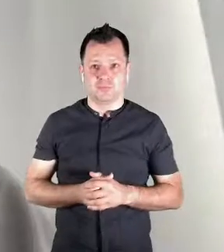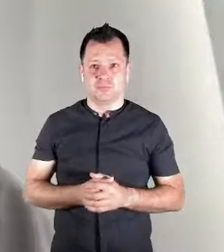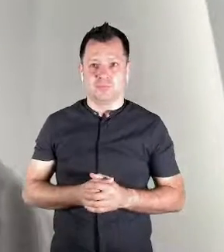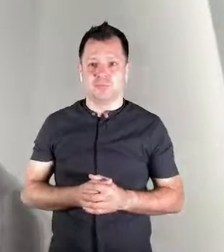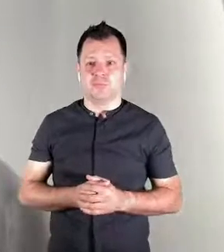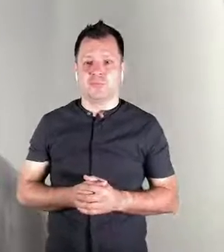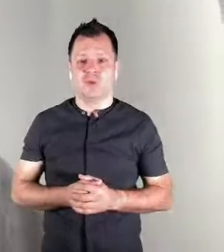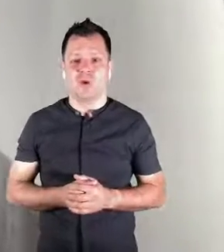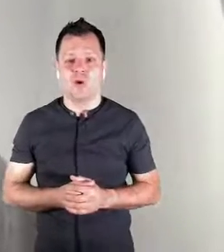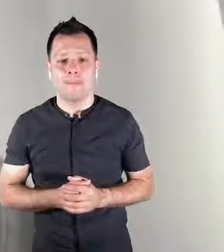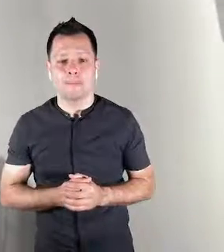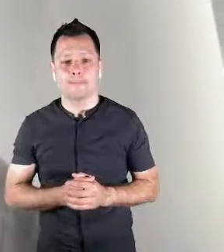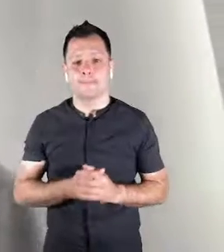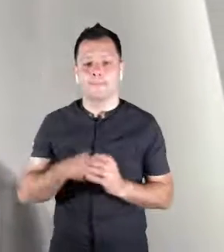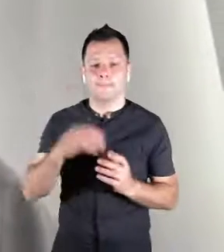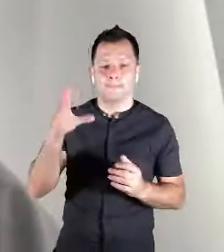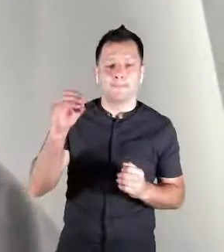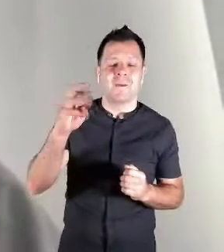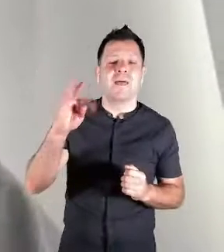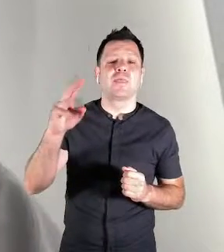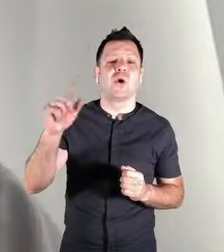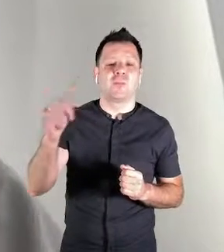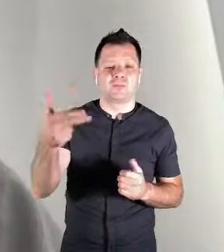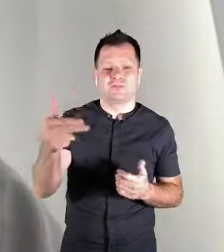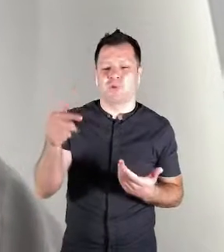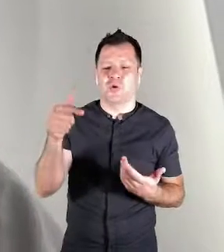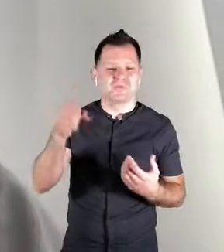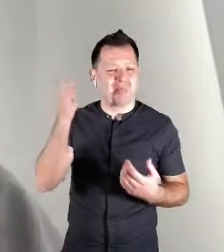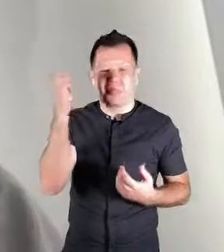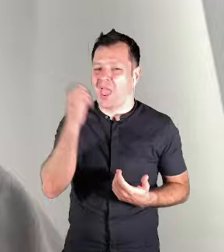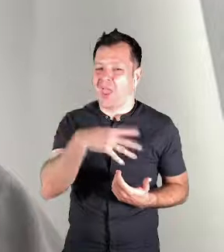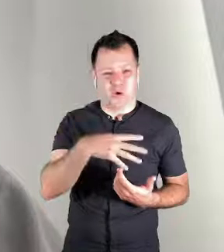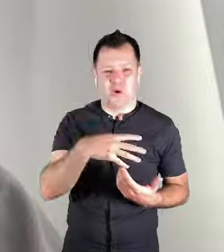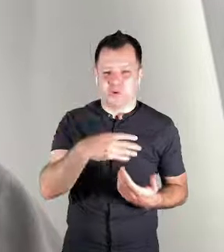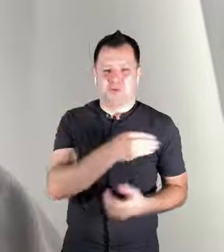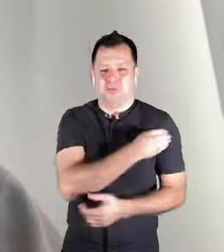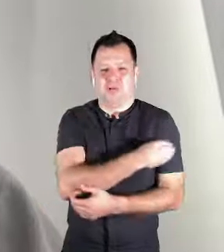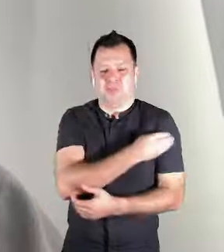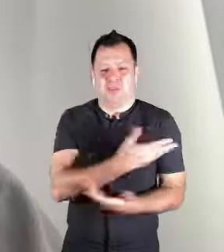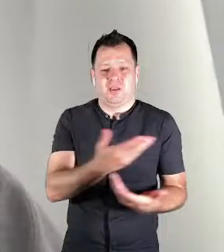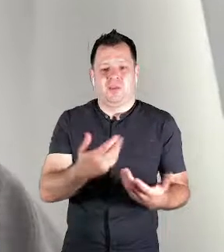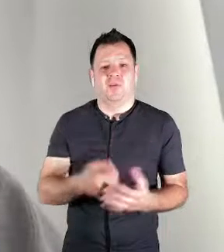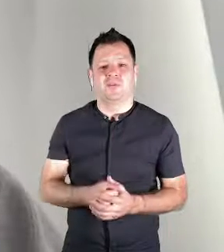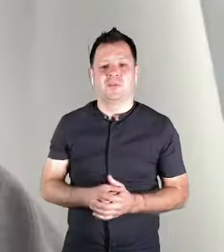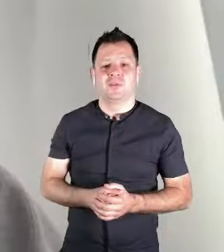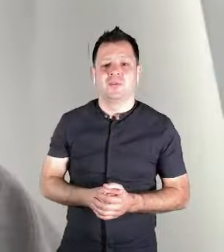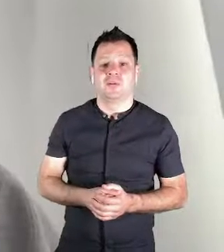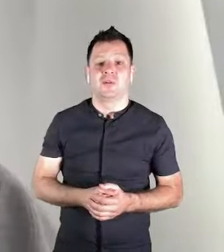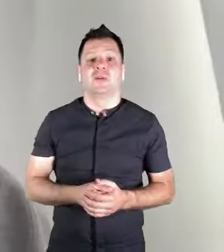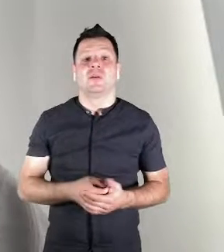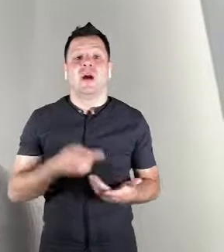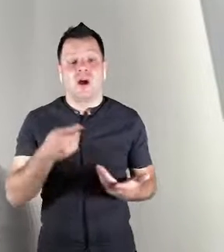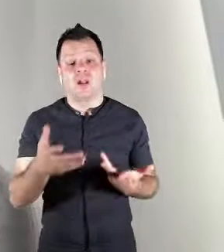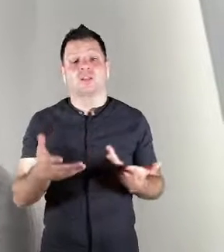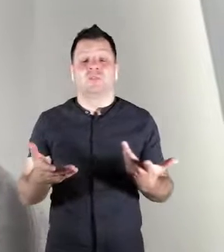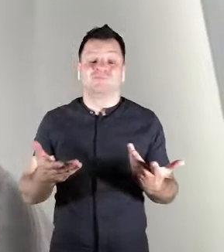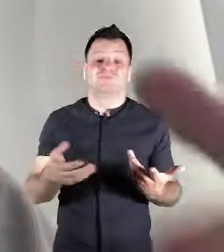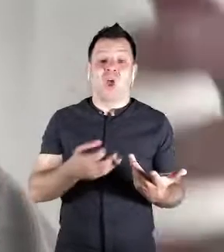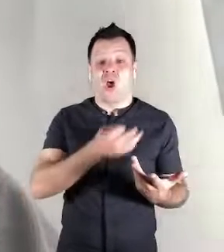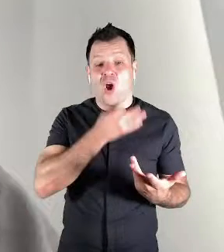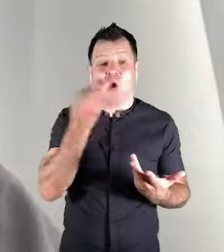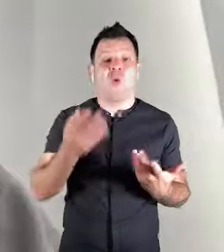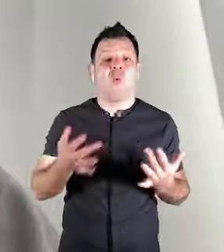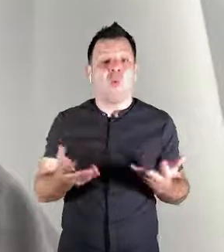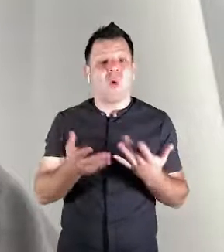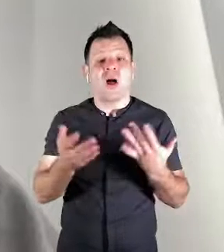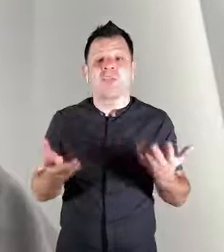is, but it's also the best material to build with. And the so-called